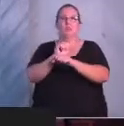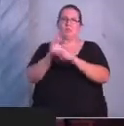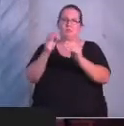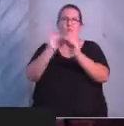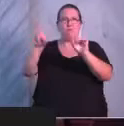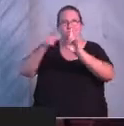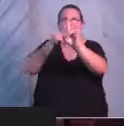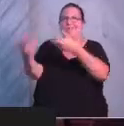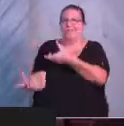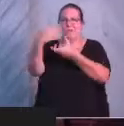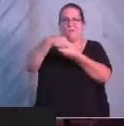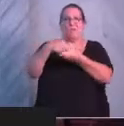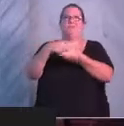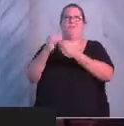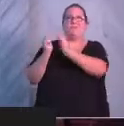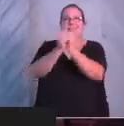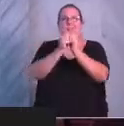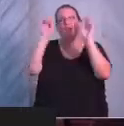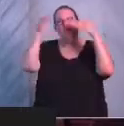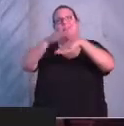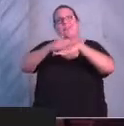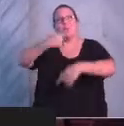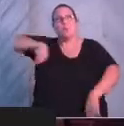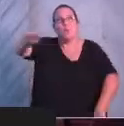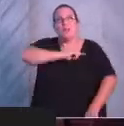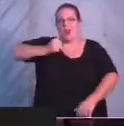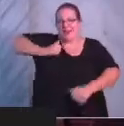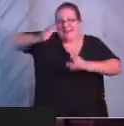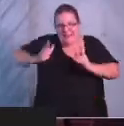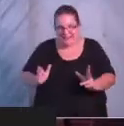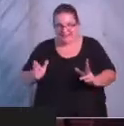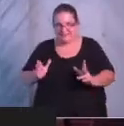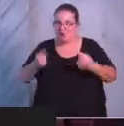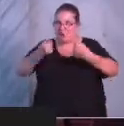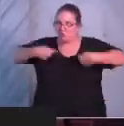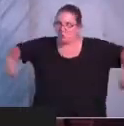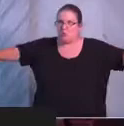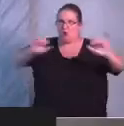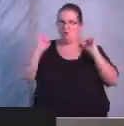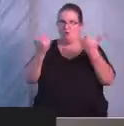and together and focus on being Canadians, because that's what we want to be seen as. We want to all be Canadians.